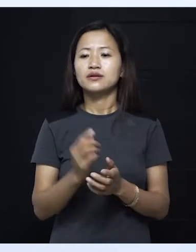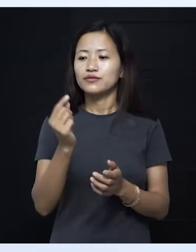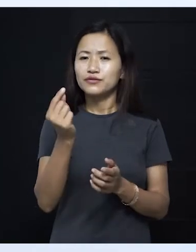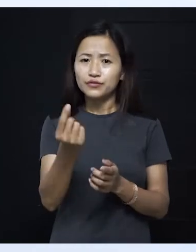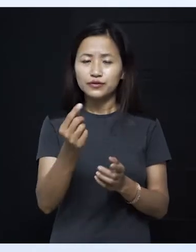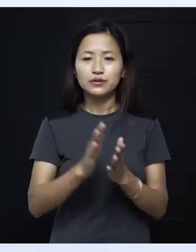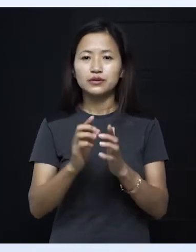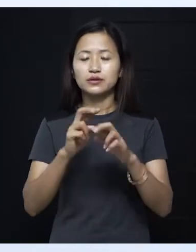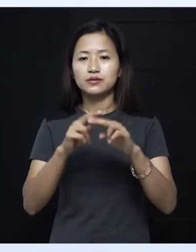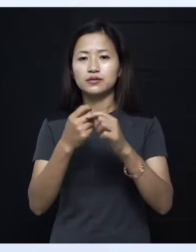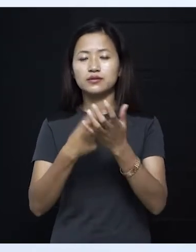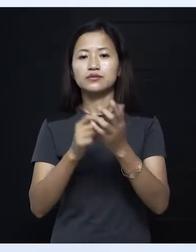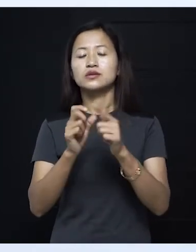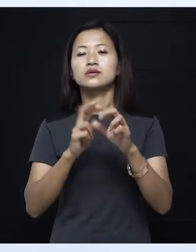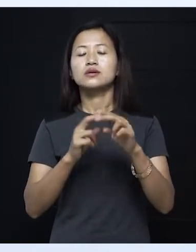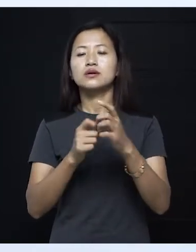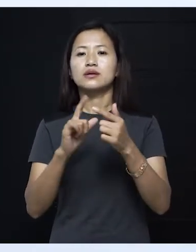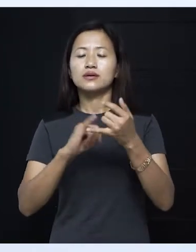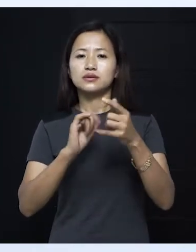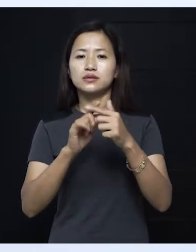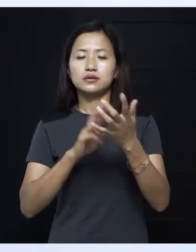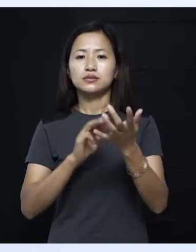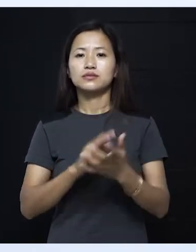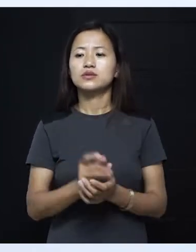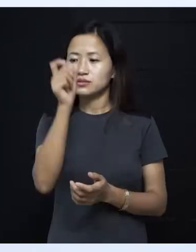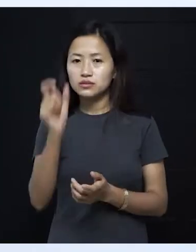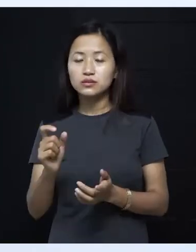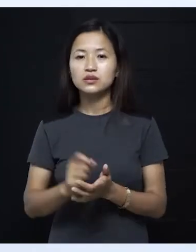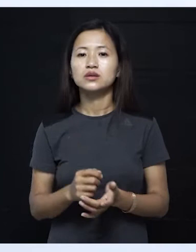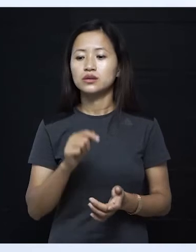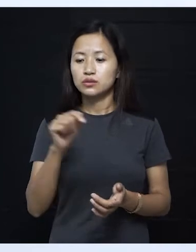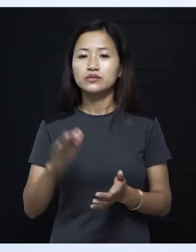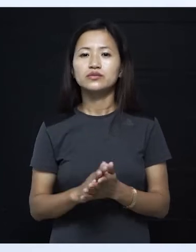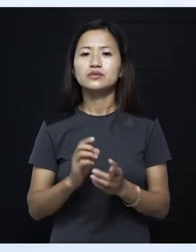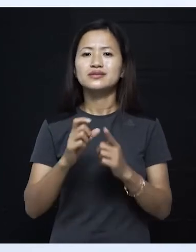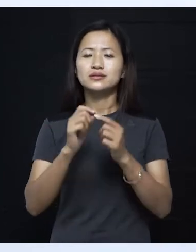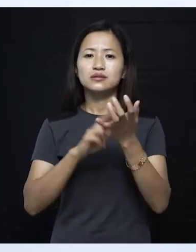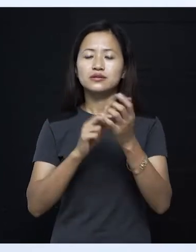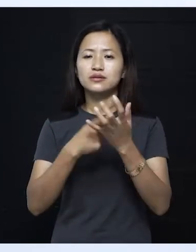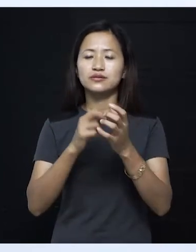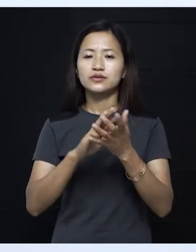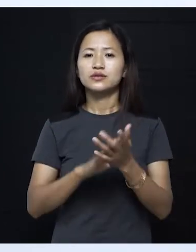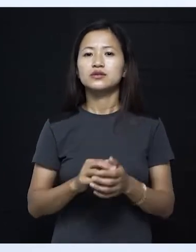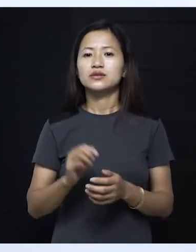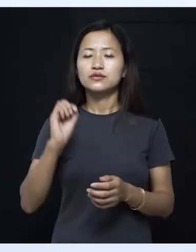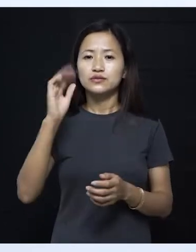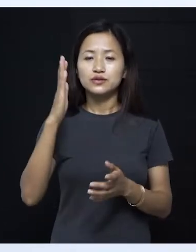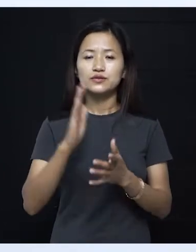feudalism, isn't it? Now, feudalism, that is a word which has been derived from the word,